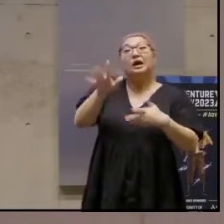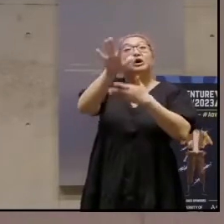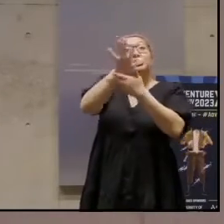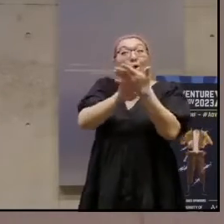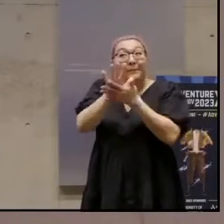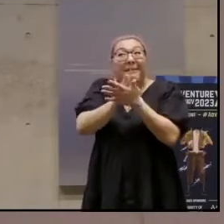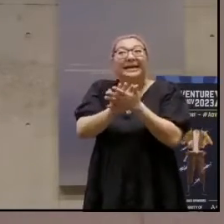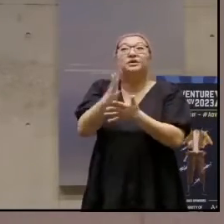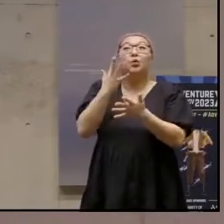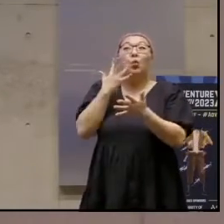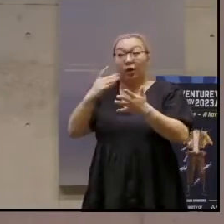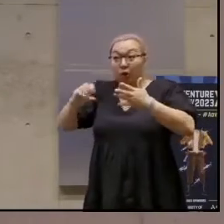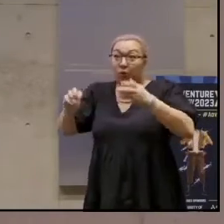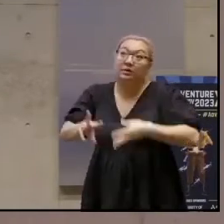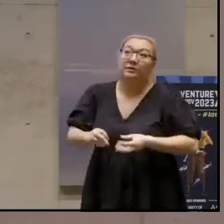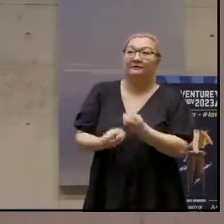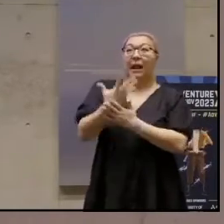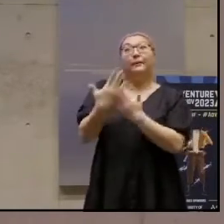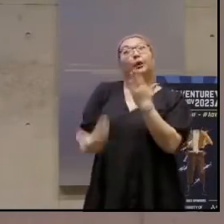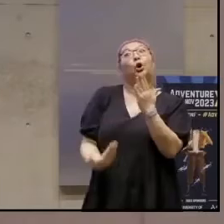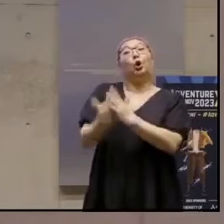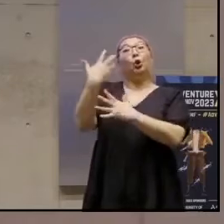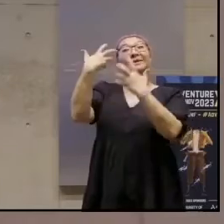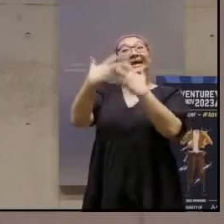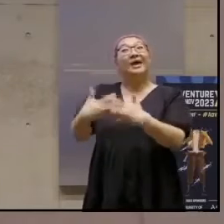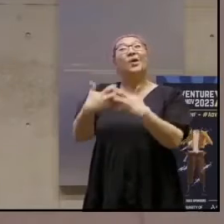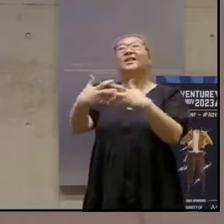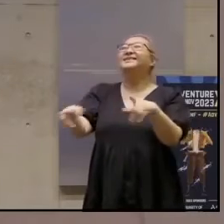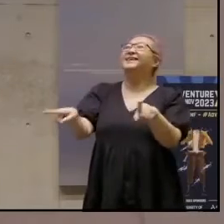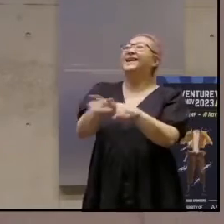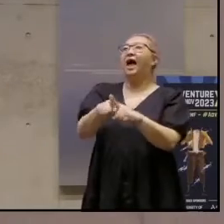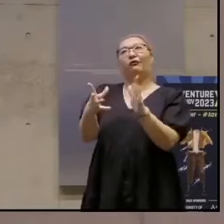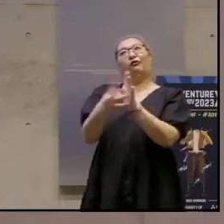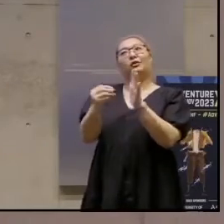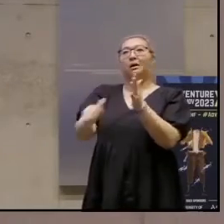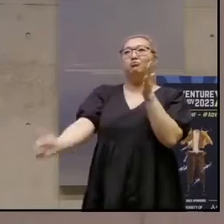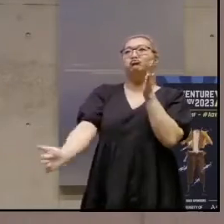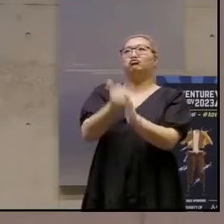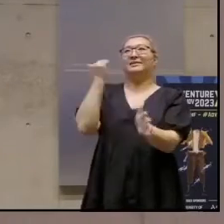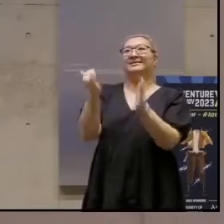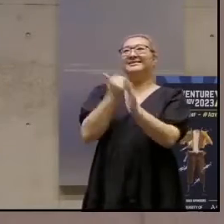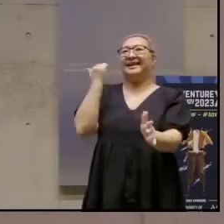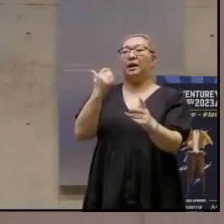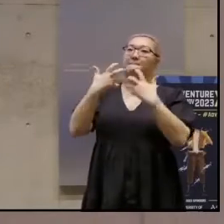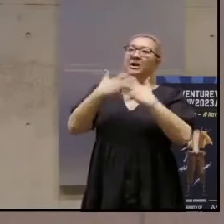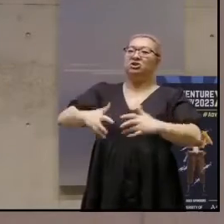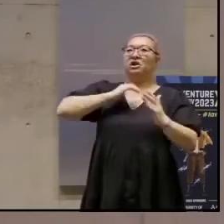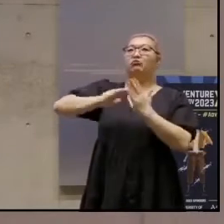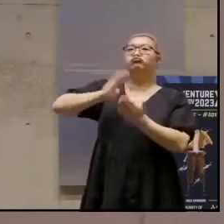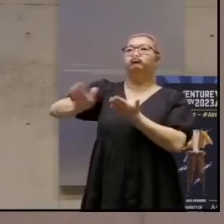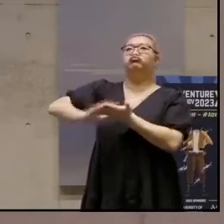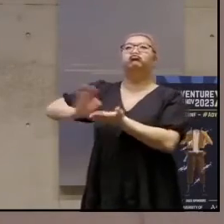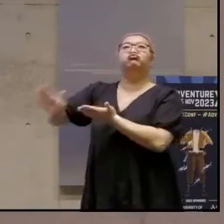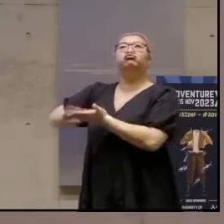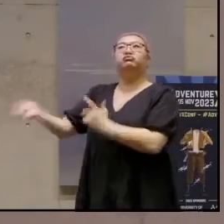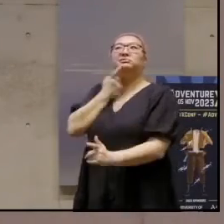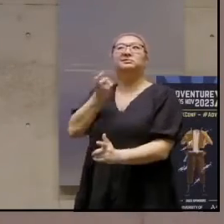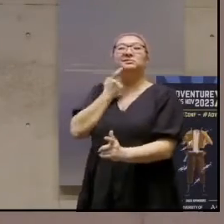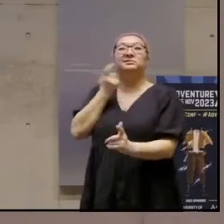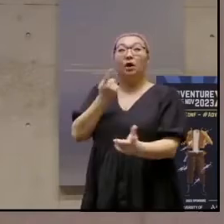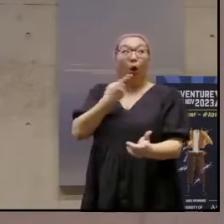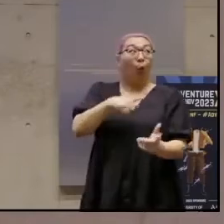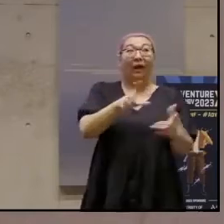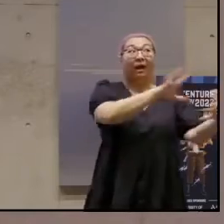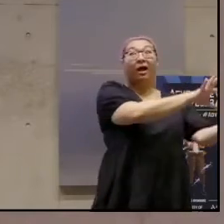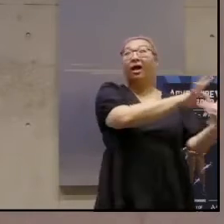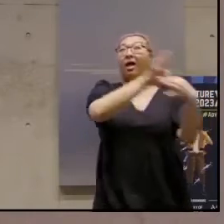printing press, did we apply that structure to, say, the fucking novel, which is just a bunch of blank